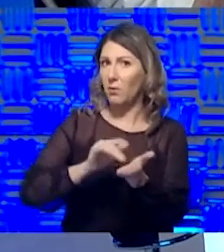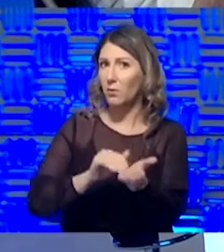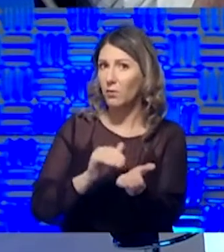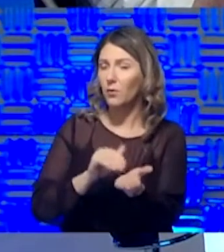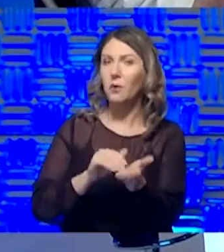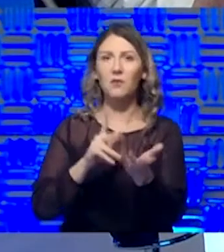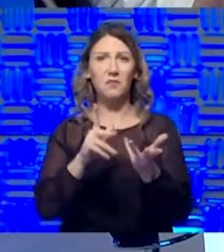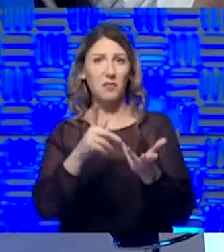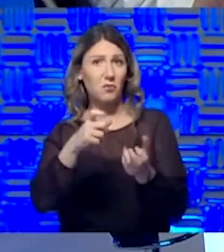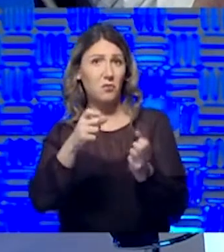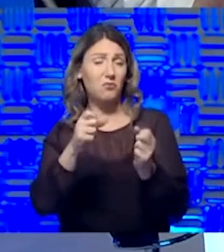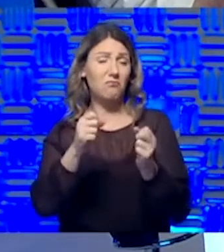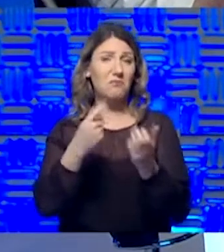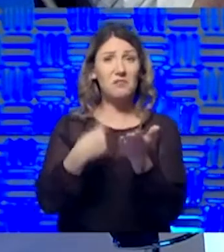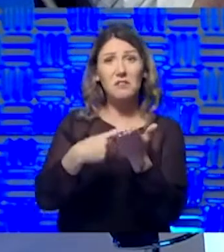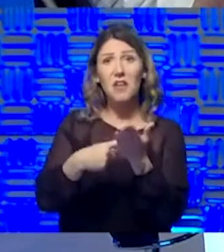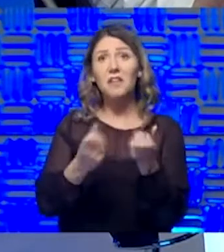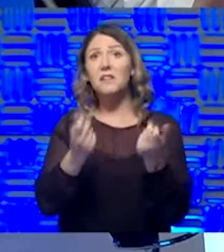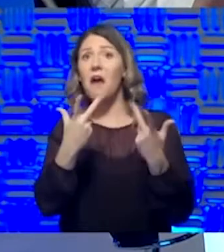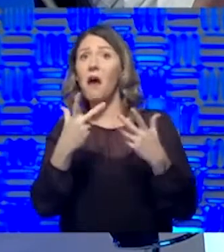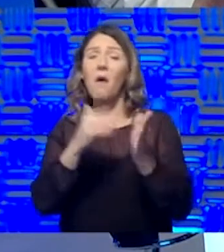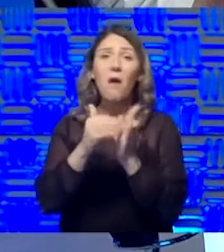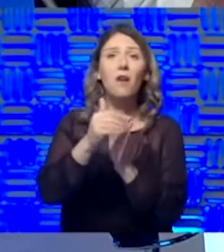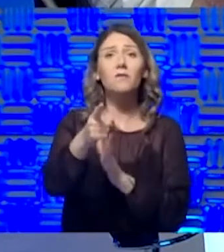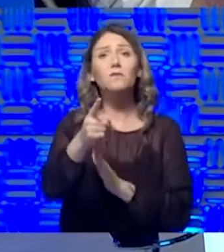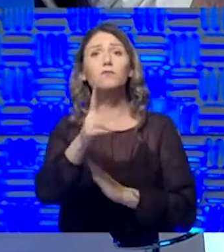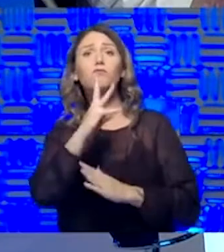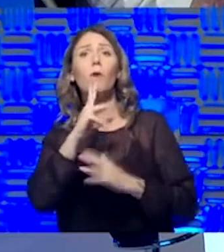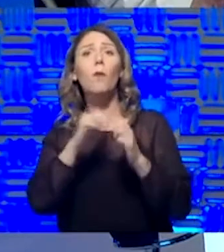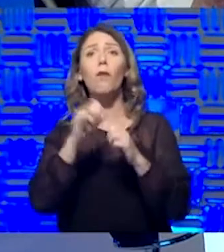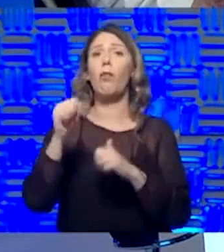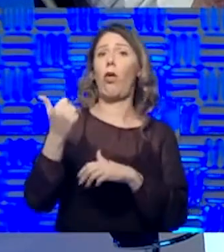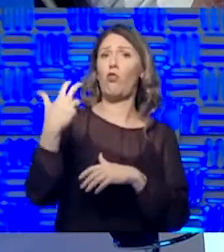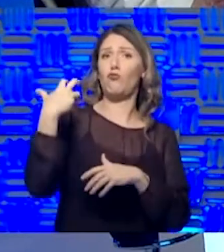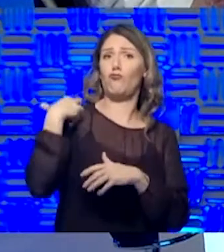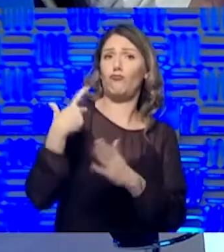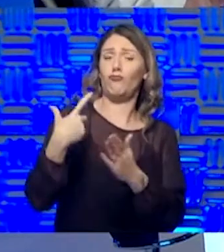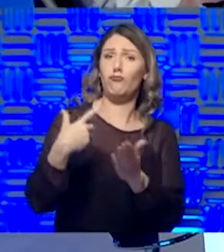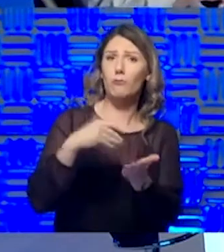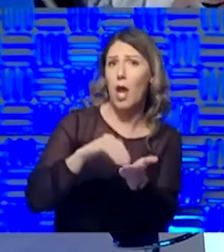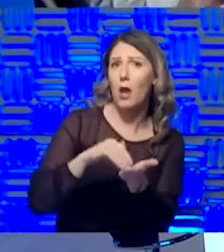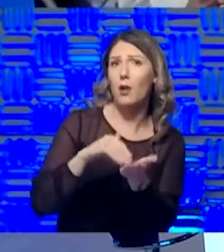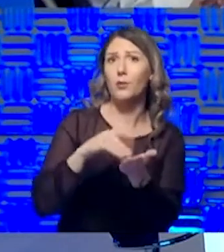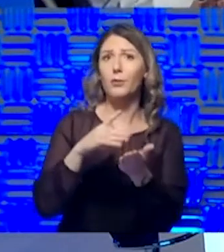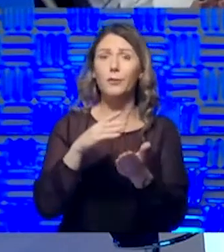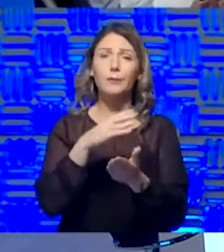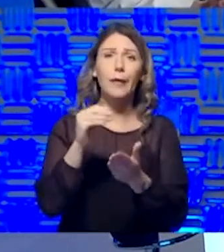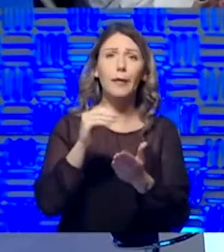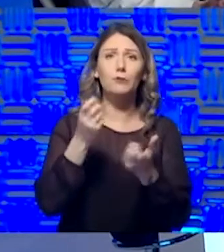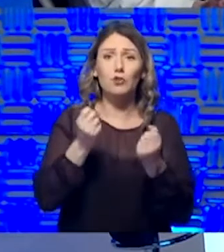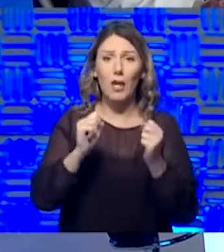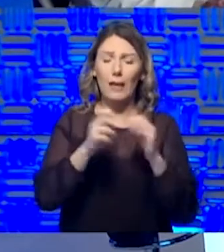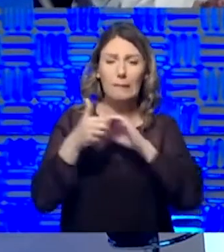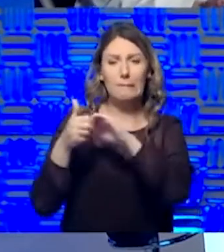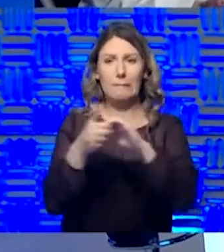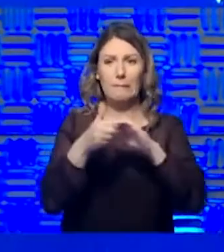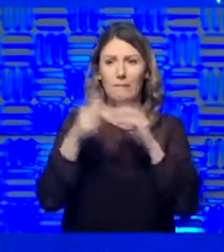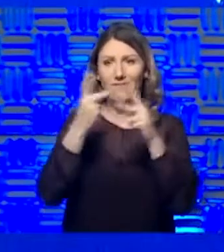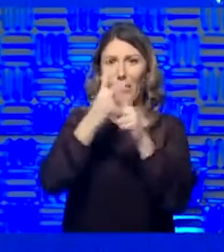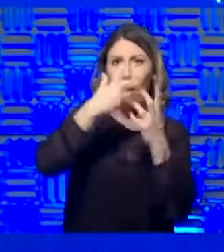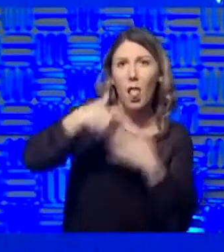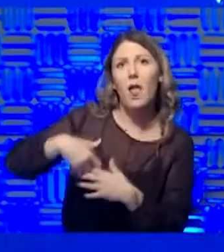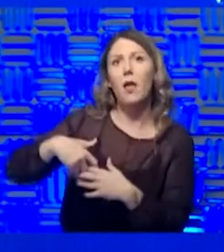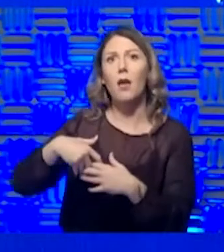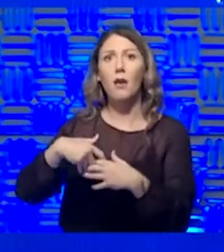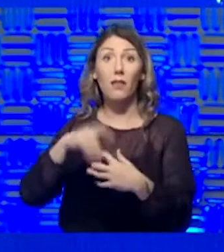your colleagues at various hospitals and what the topics are and how this bodes maybe for future cooperation? Yeah, that's a great question.